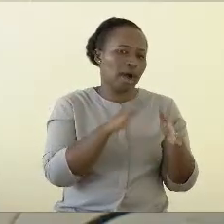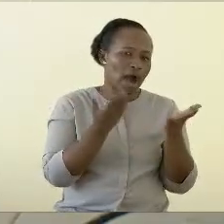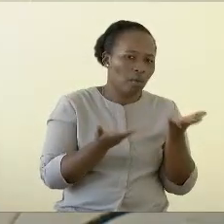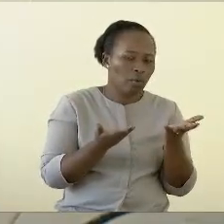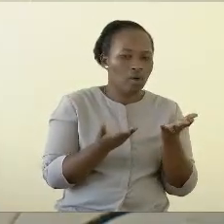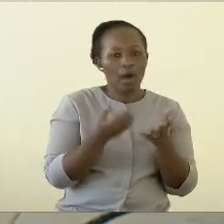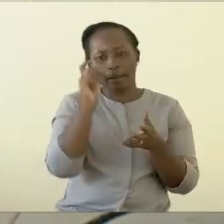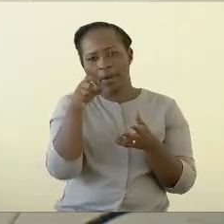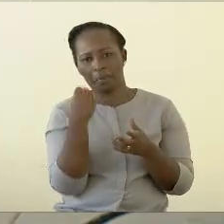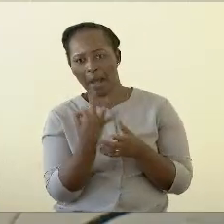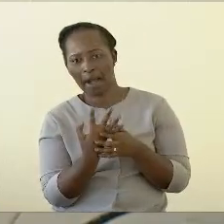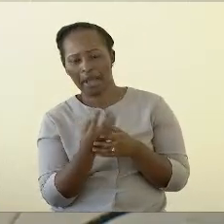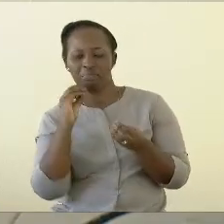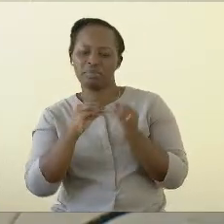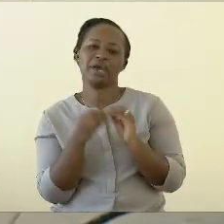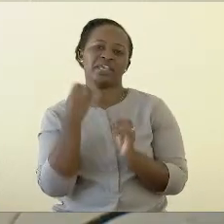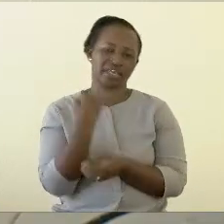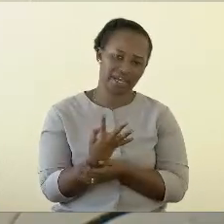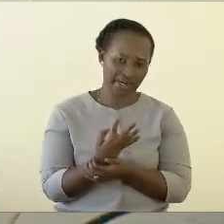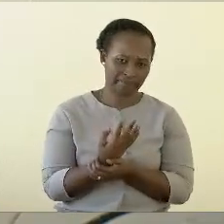how much?